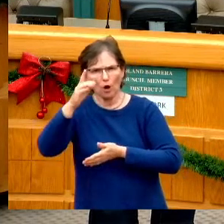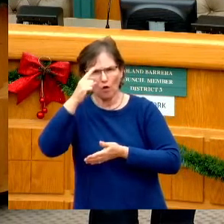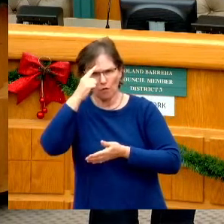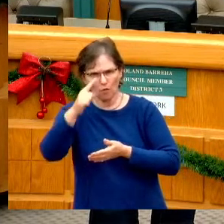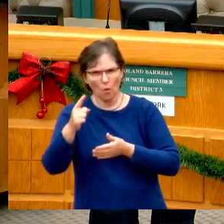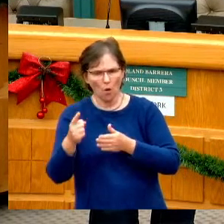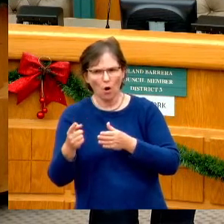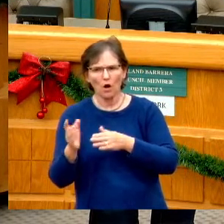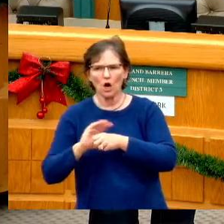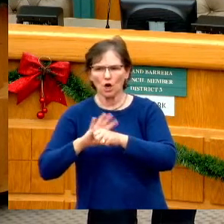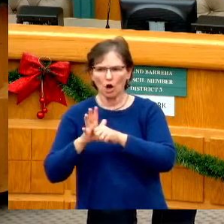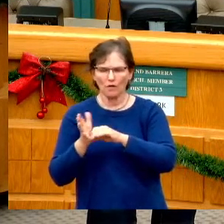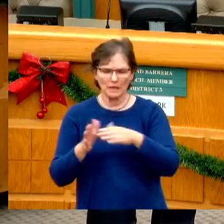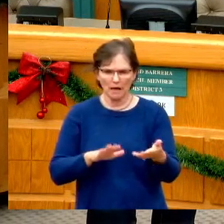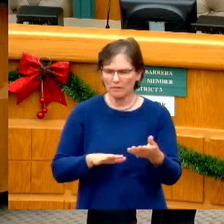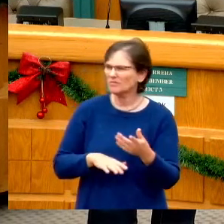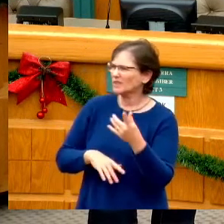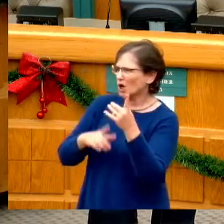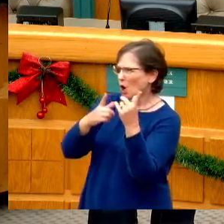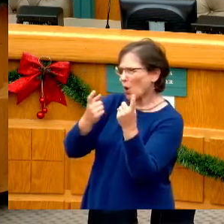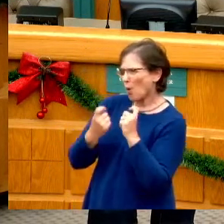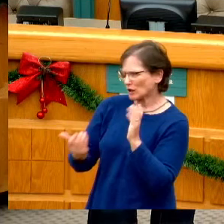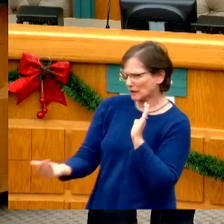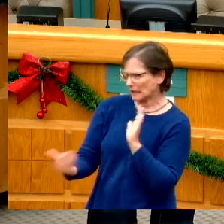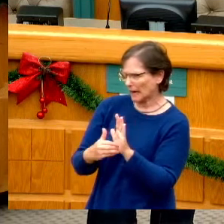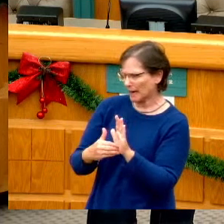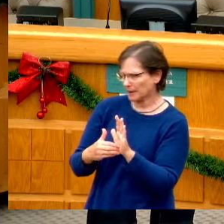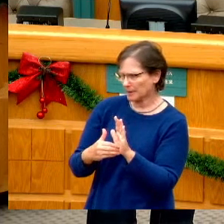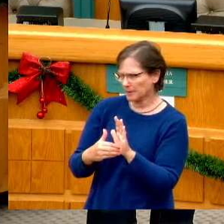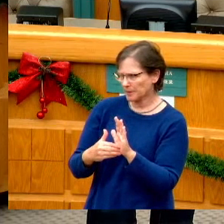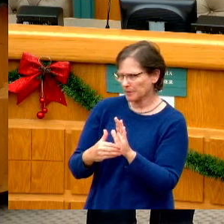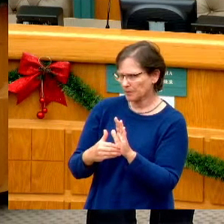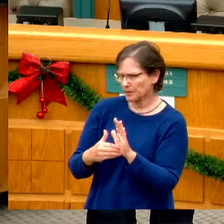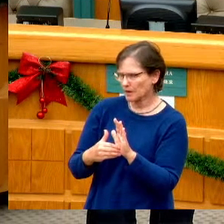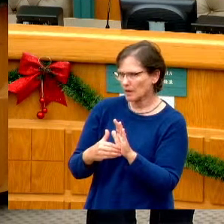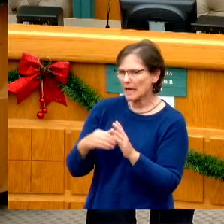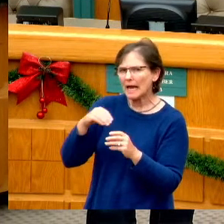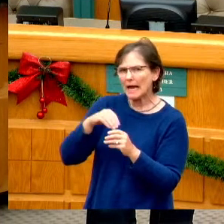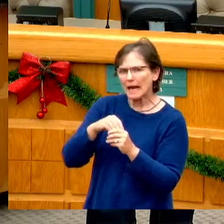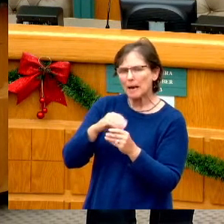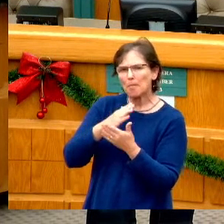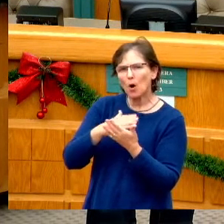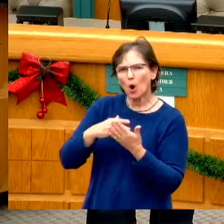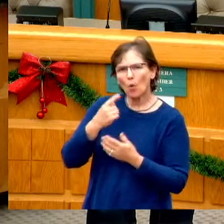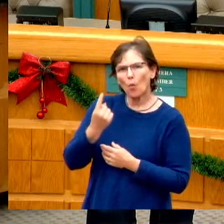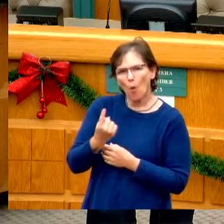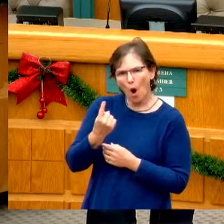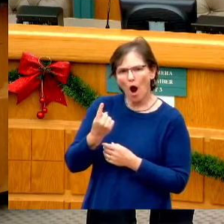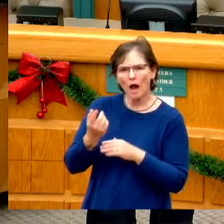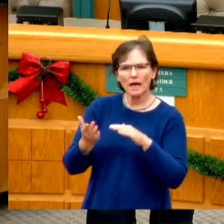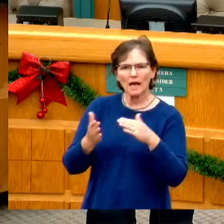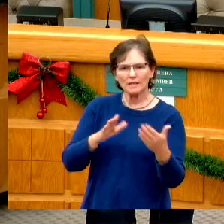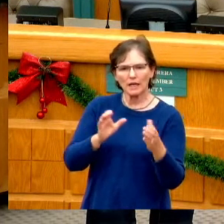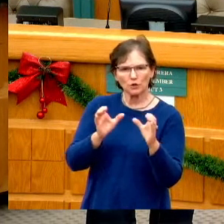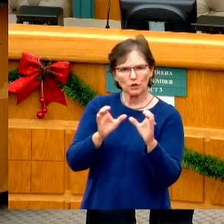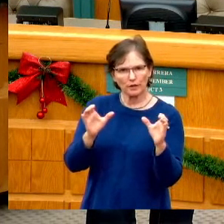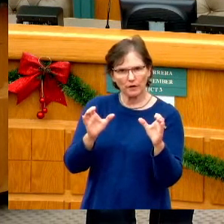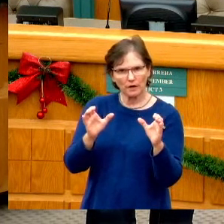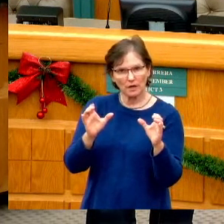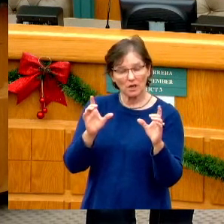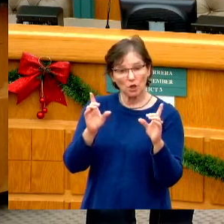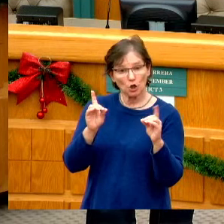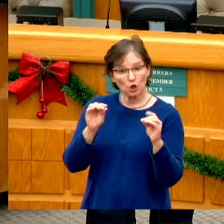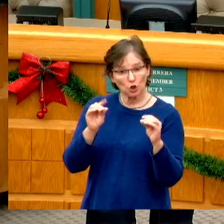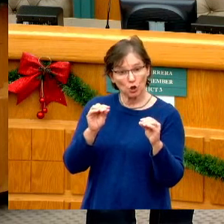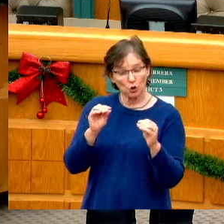I'll just repeat it. Okay. Did you say the deaths all list COVID in part 1 of the death certificate? And the second part of the question, did